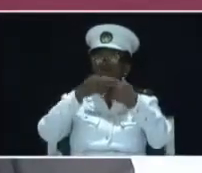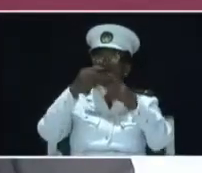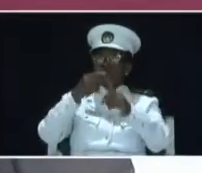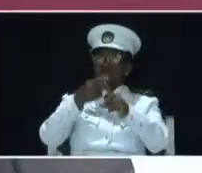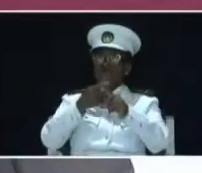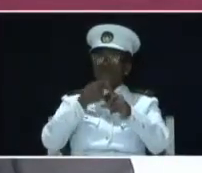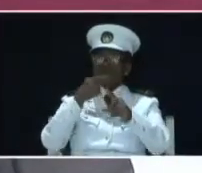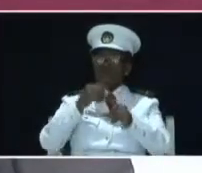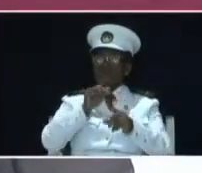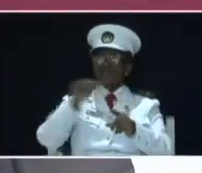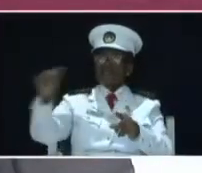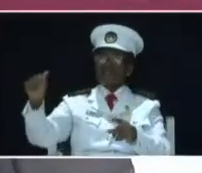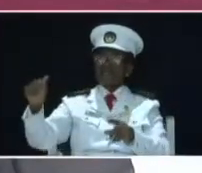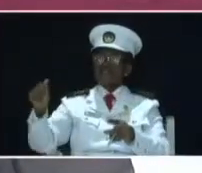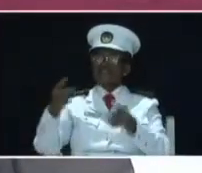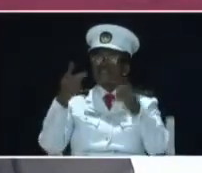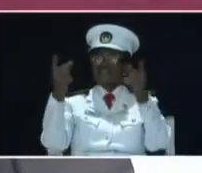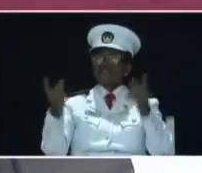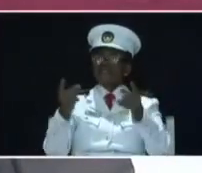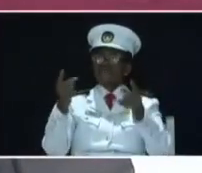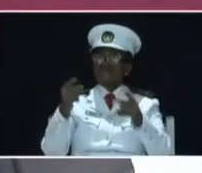a visit to Europe,